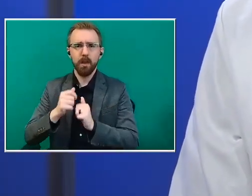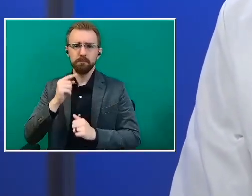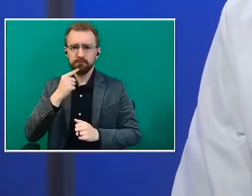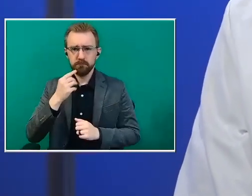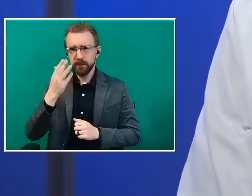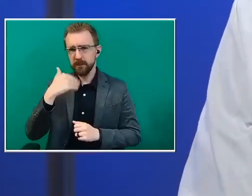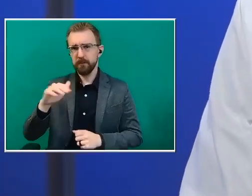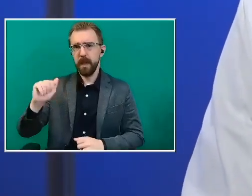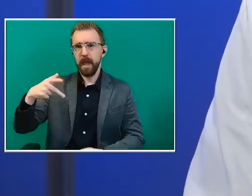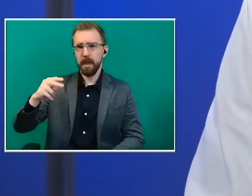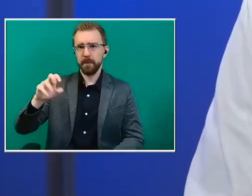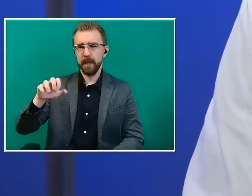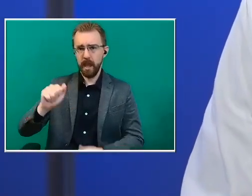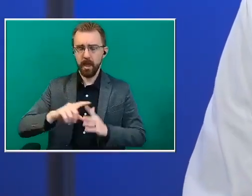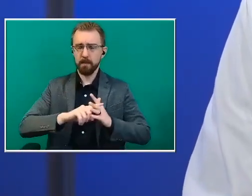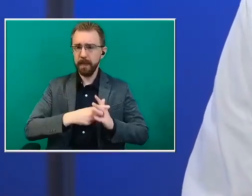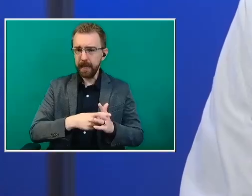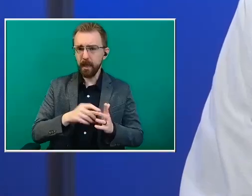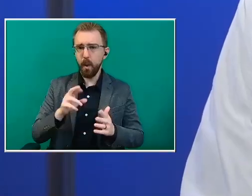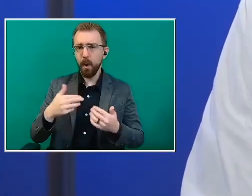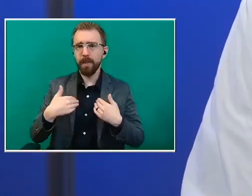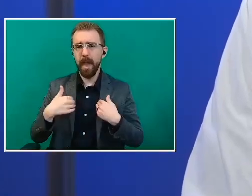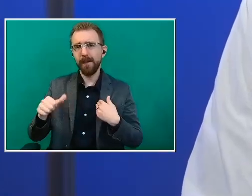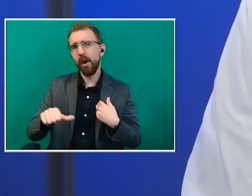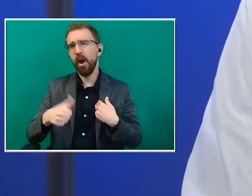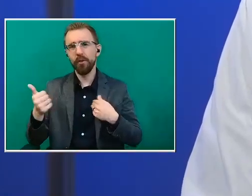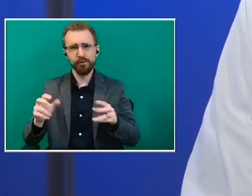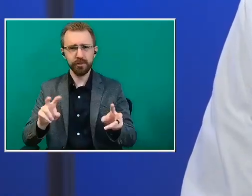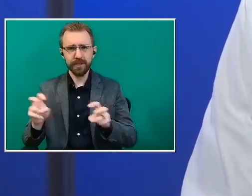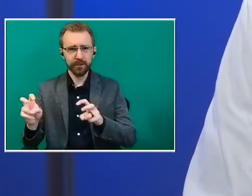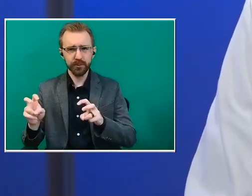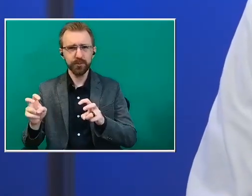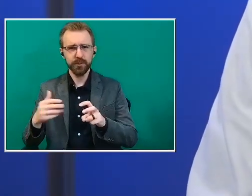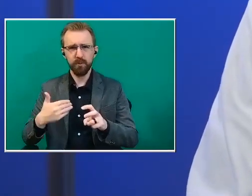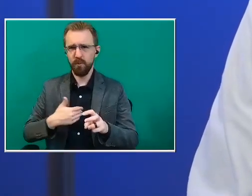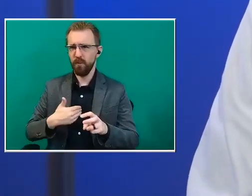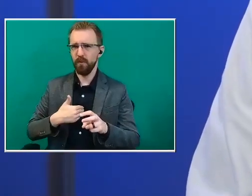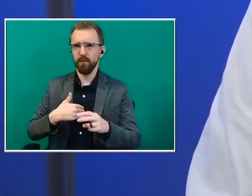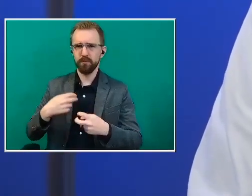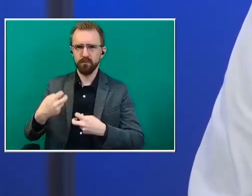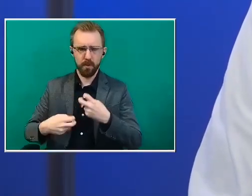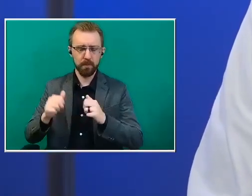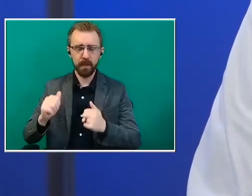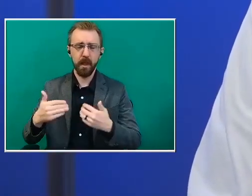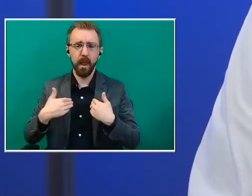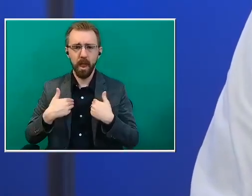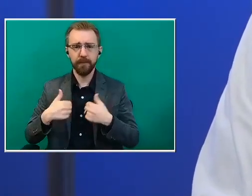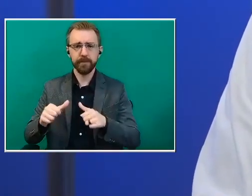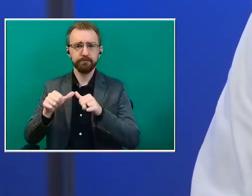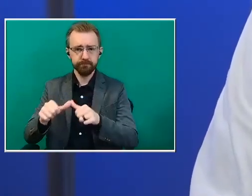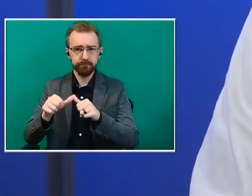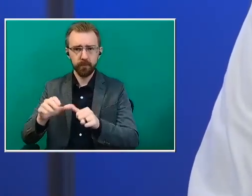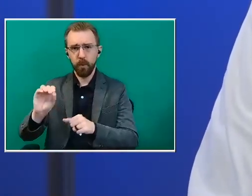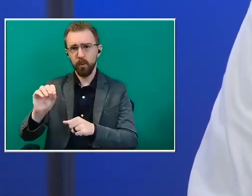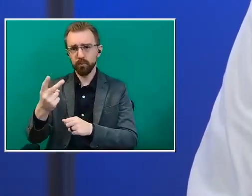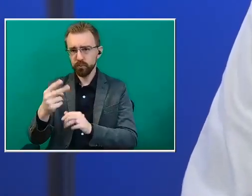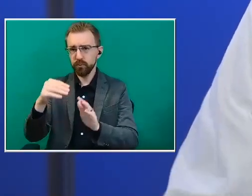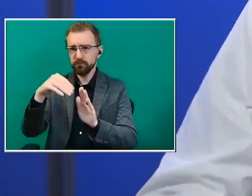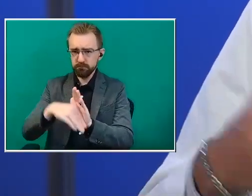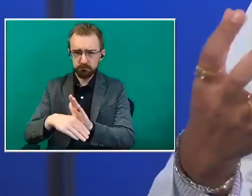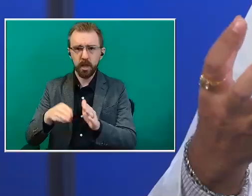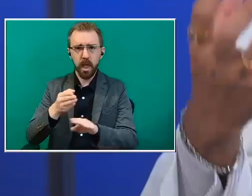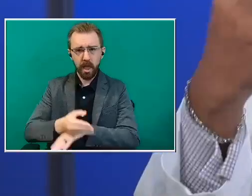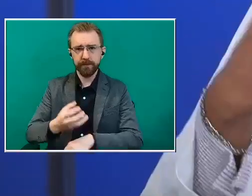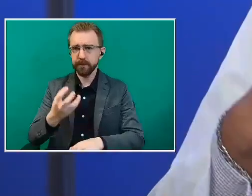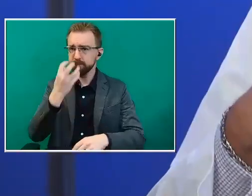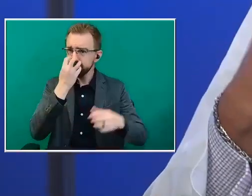beginning, or if they have coexisting pulmonary conditions, we can have a persistent drop in the oxygen even after CPAP use. So